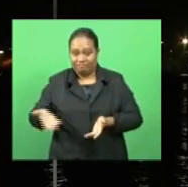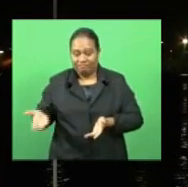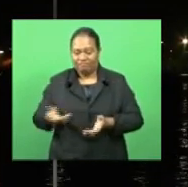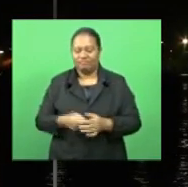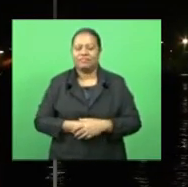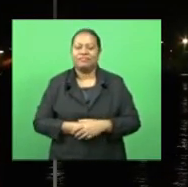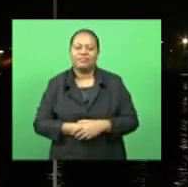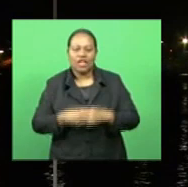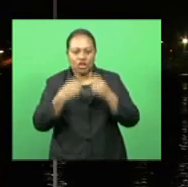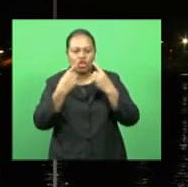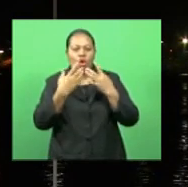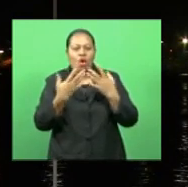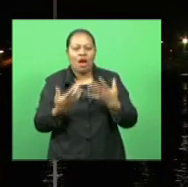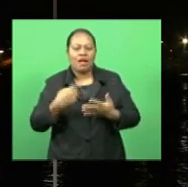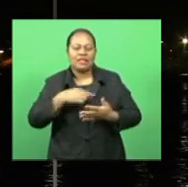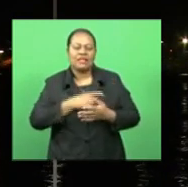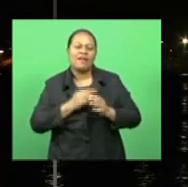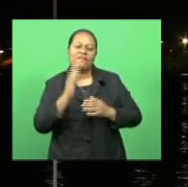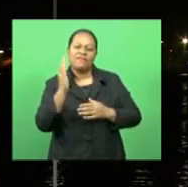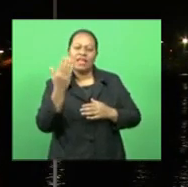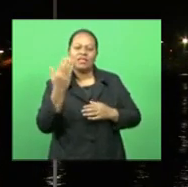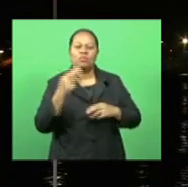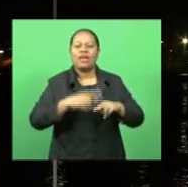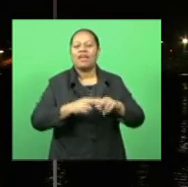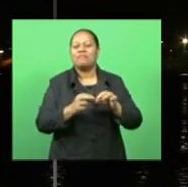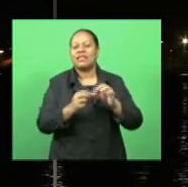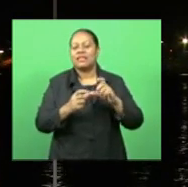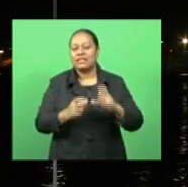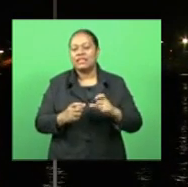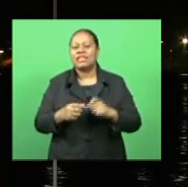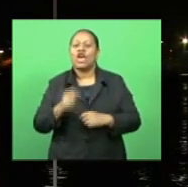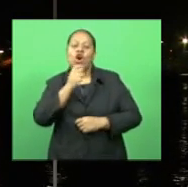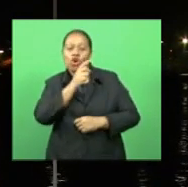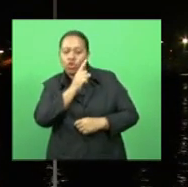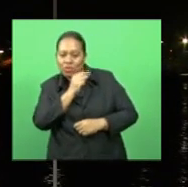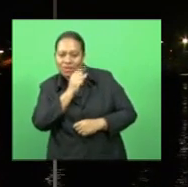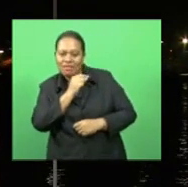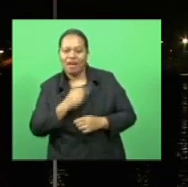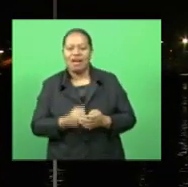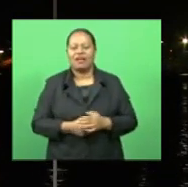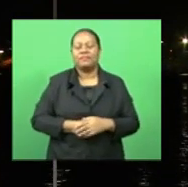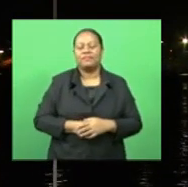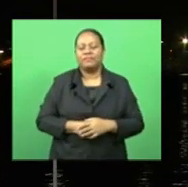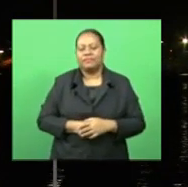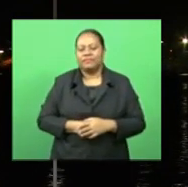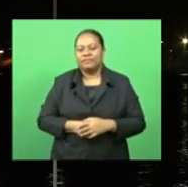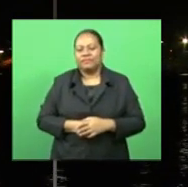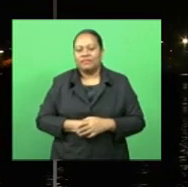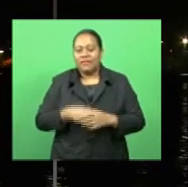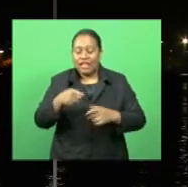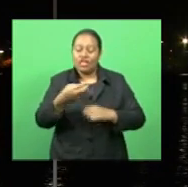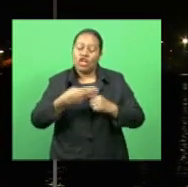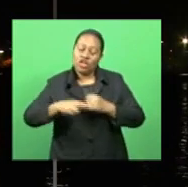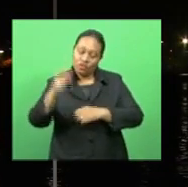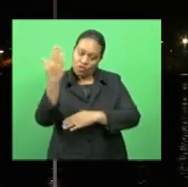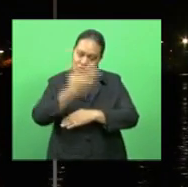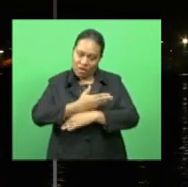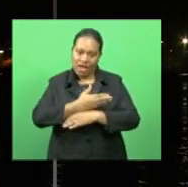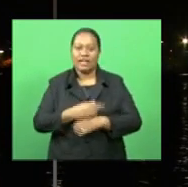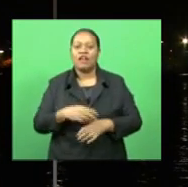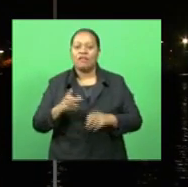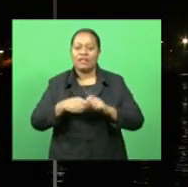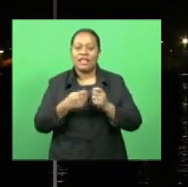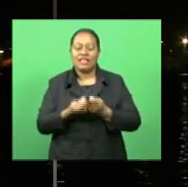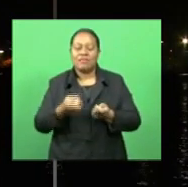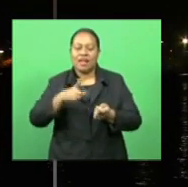fbcnews@fbc.com.fj. Share it with us via Facebook page FBC News and our Twitter page at FBC_news. That's your news for tonight. From the team and